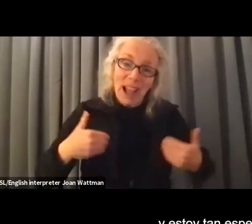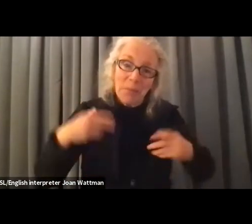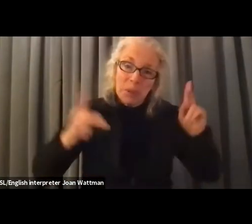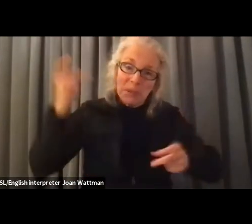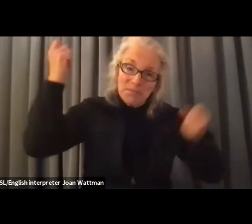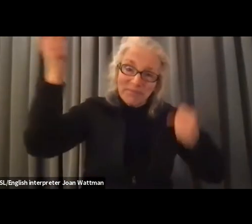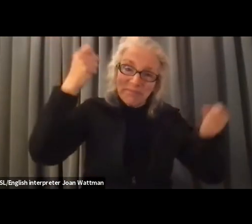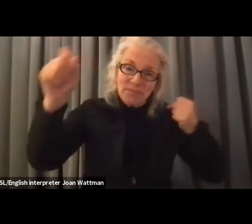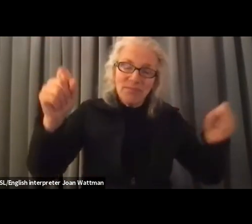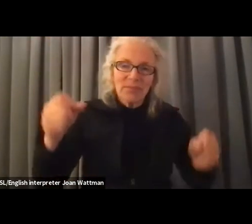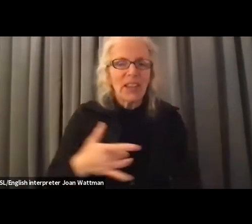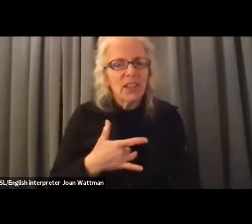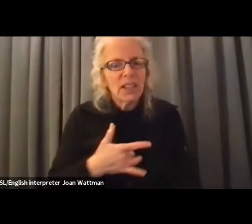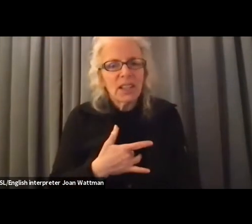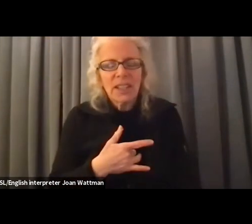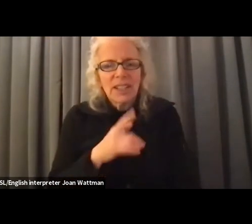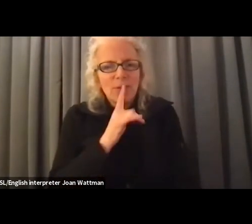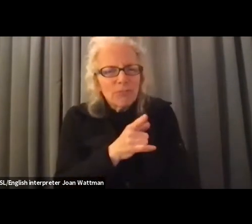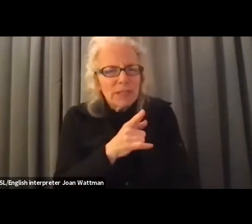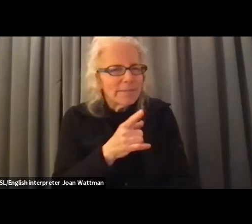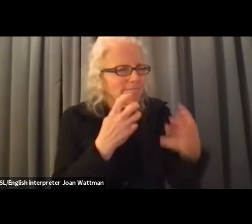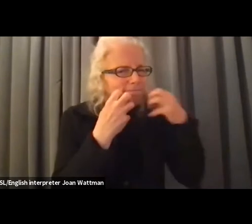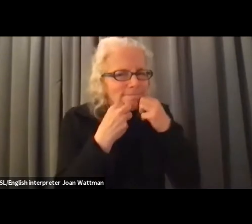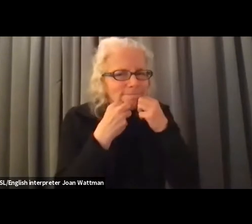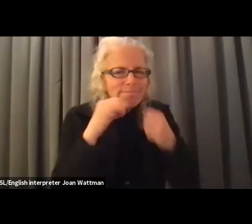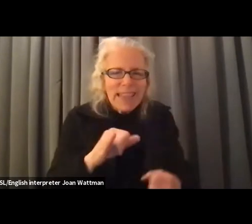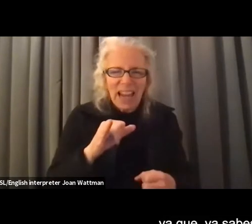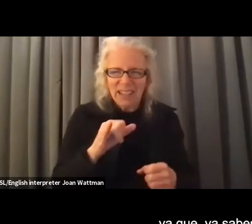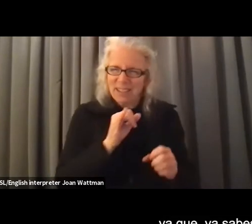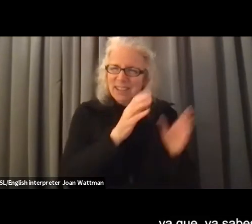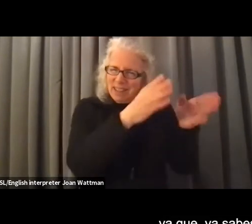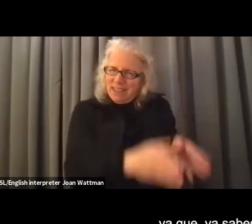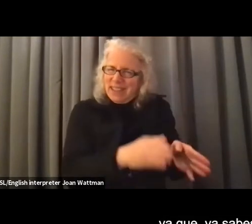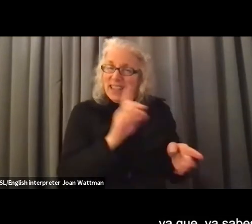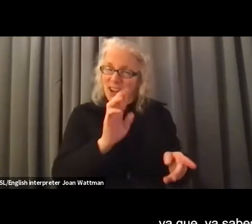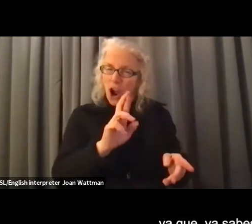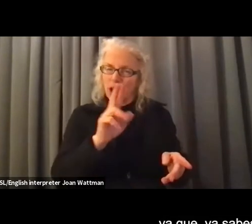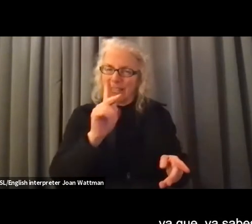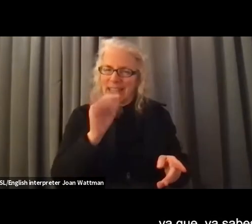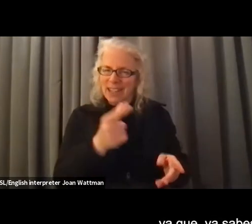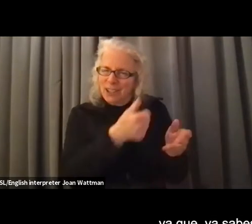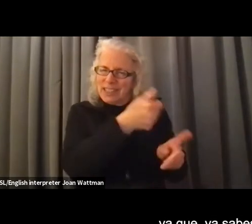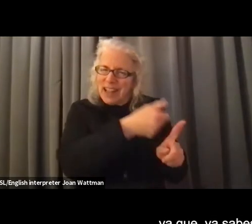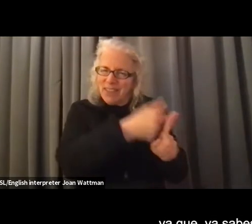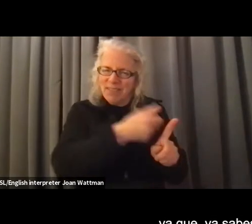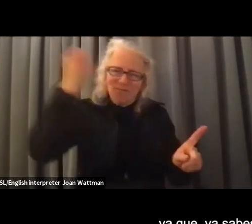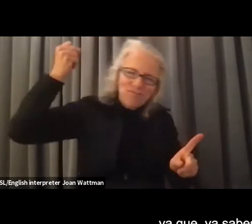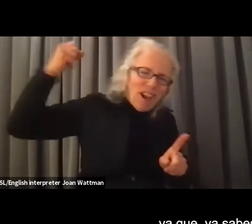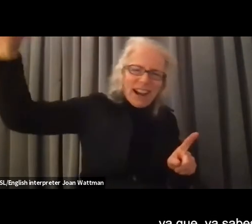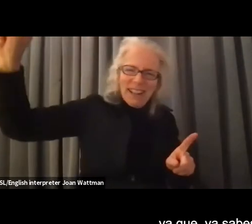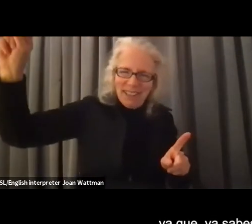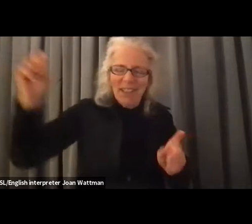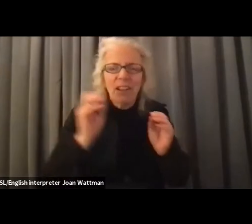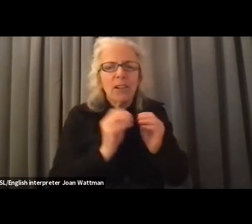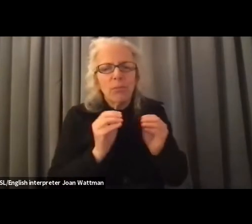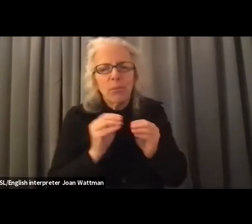today embrace that radical Dr. King as they lend solidarity to these struggles around the